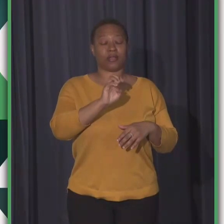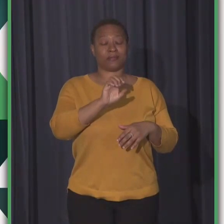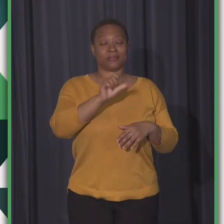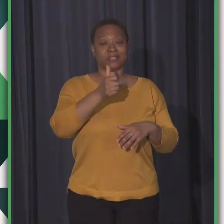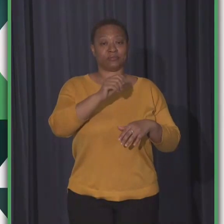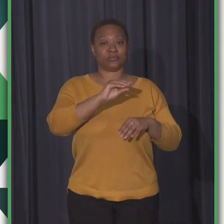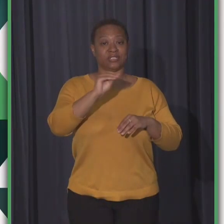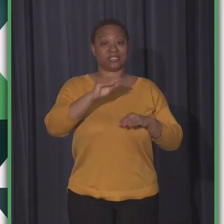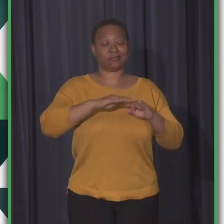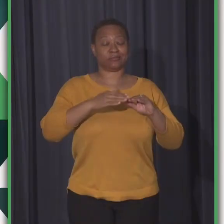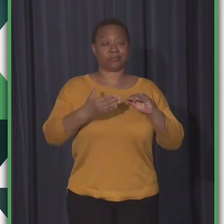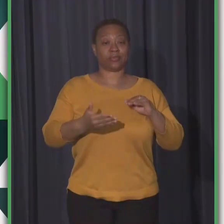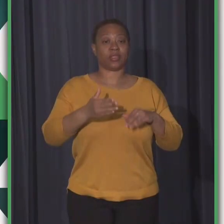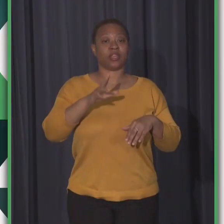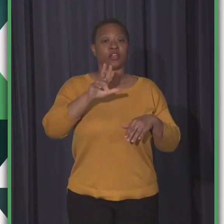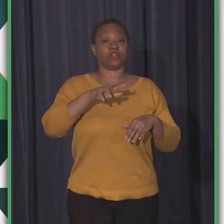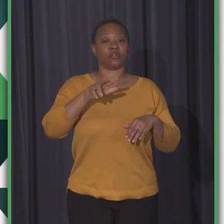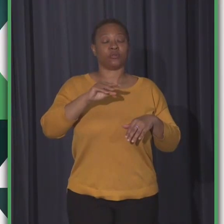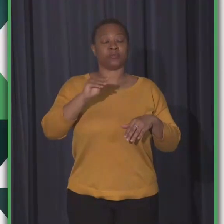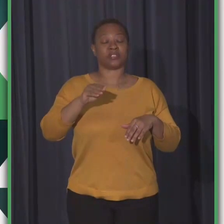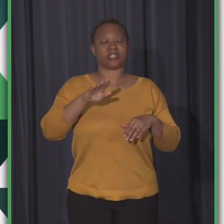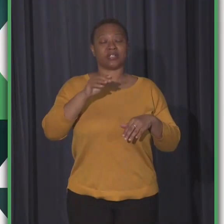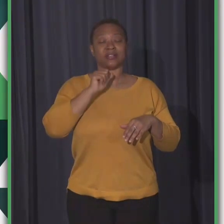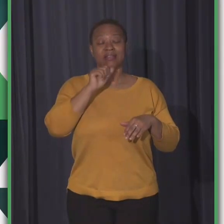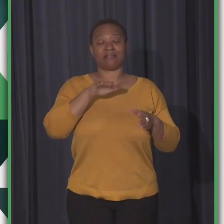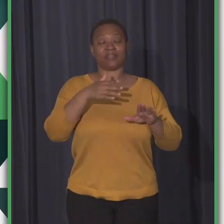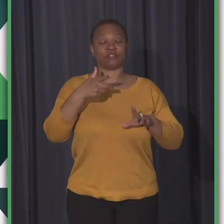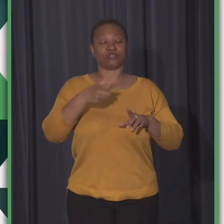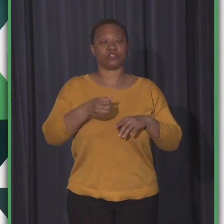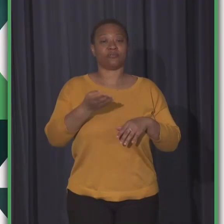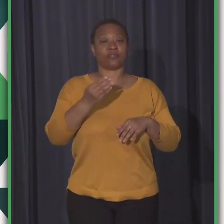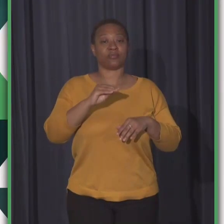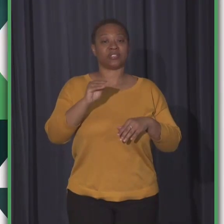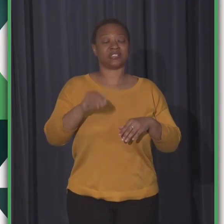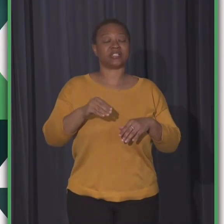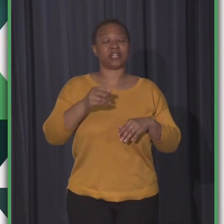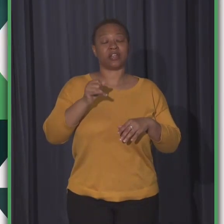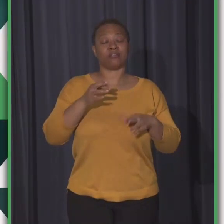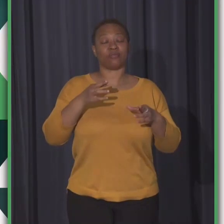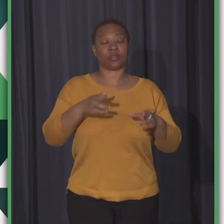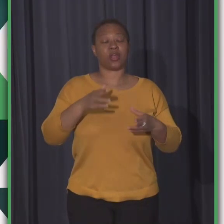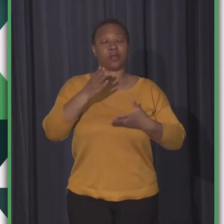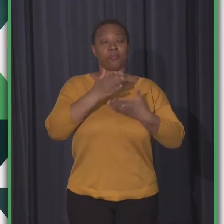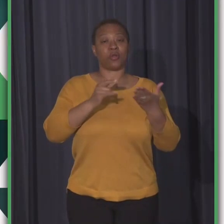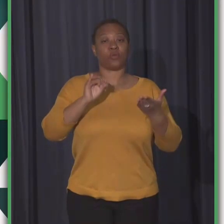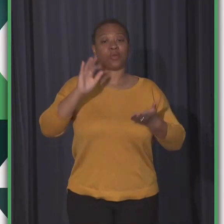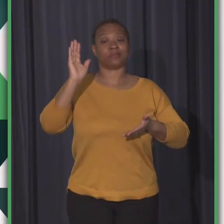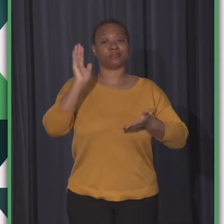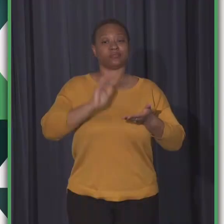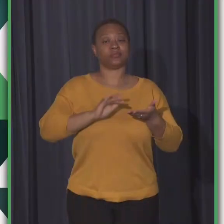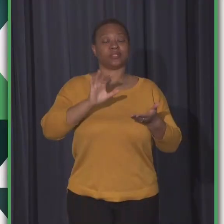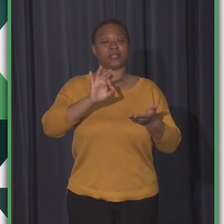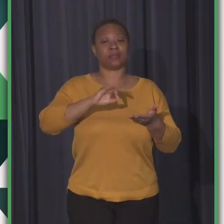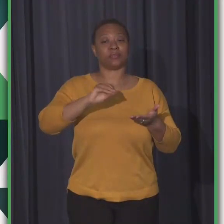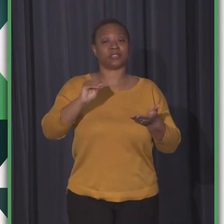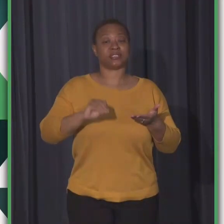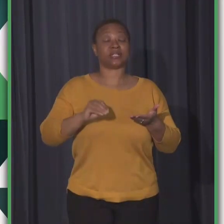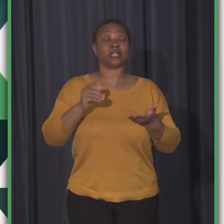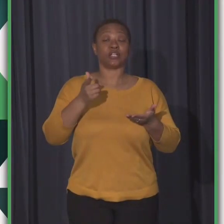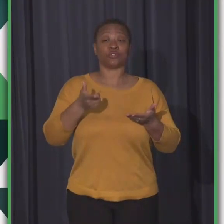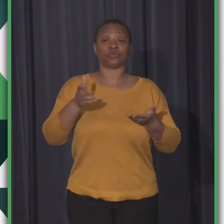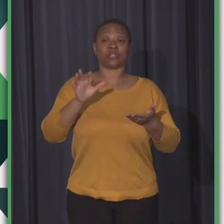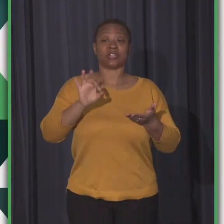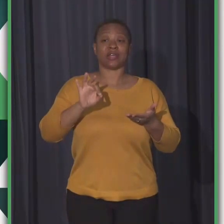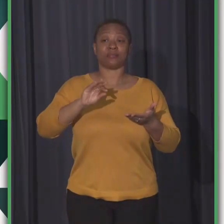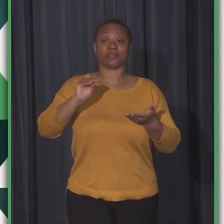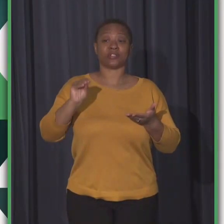33% in non-fatal shootings, 14% in robberies. Our total Part 1 crimes are down by 9%, and we have